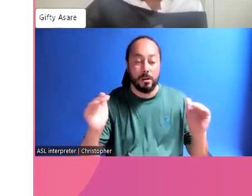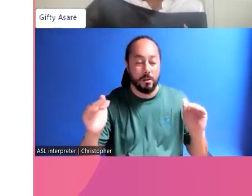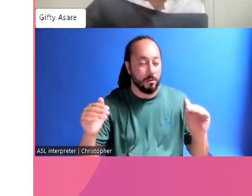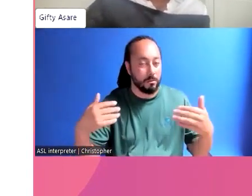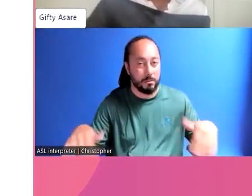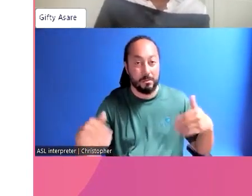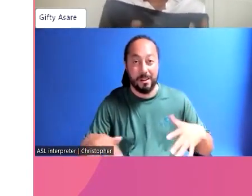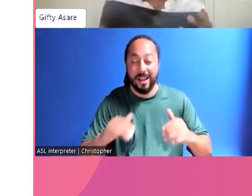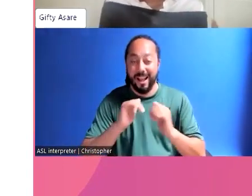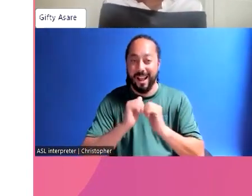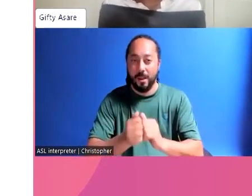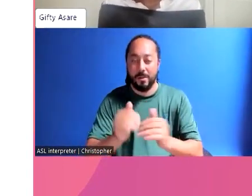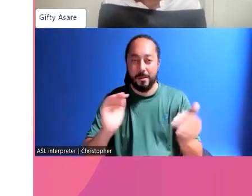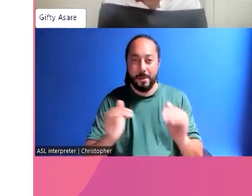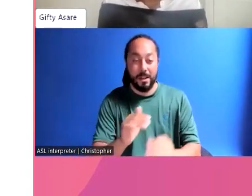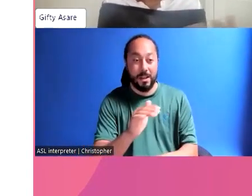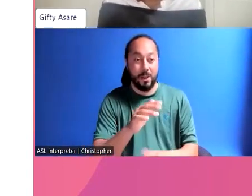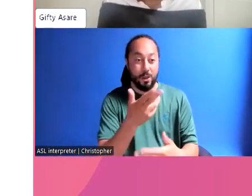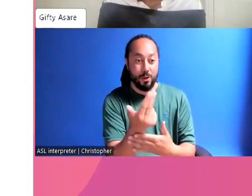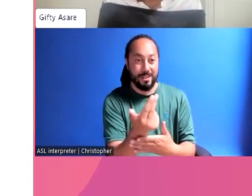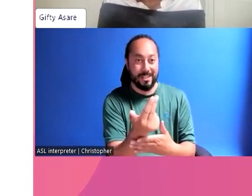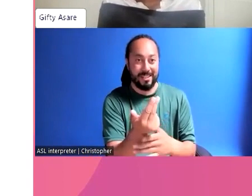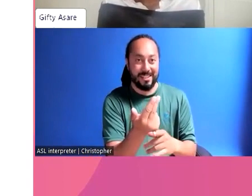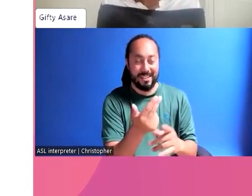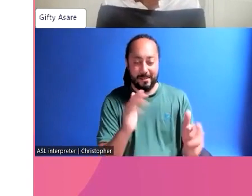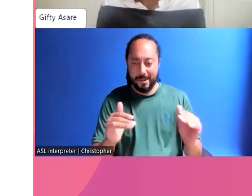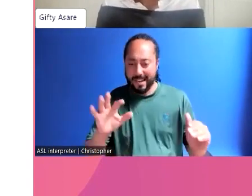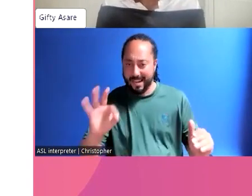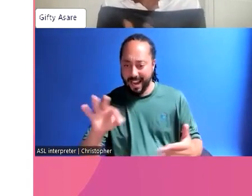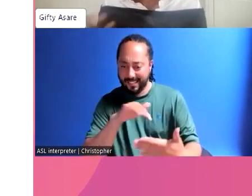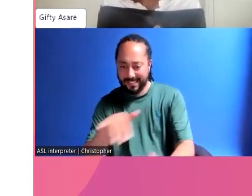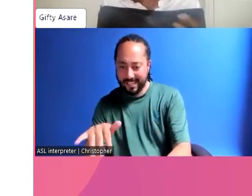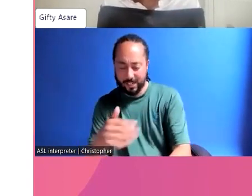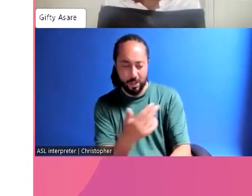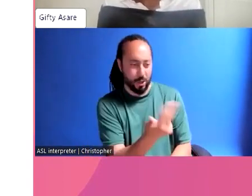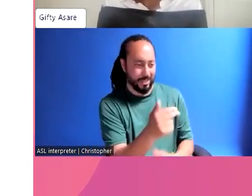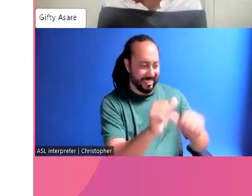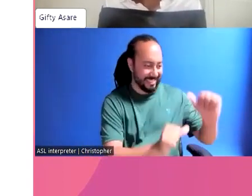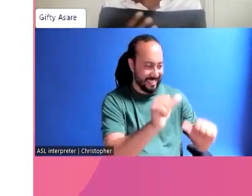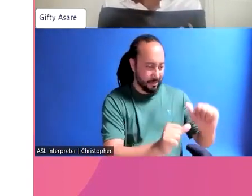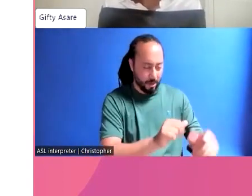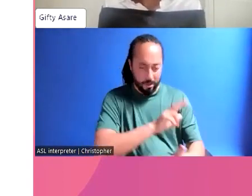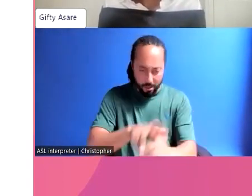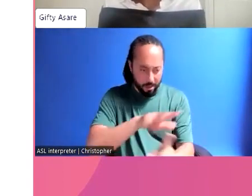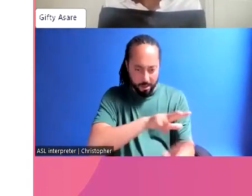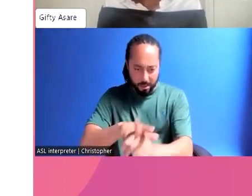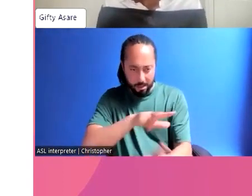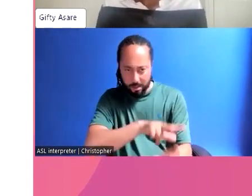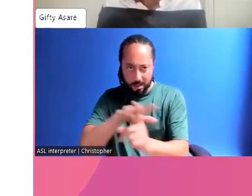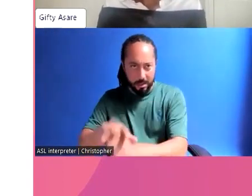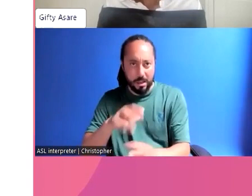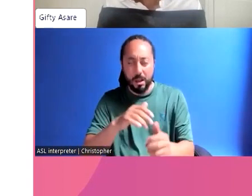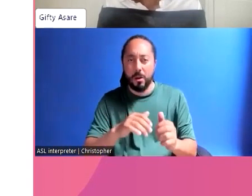compare 13 assessments across 9 studies to see which is most efficient and which isn't on different